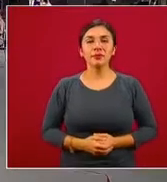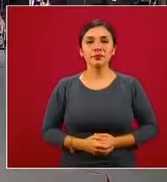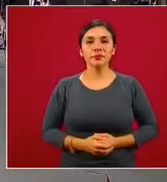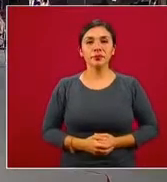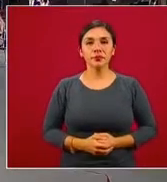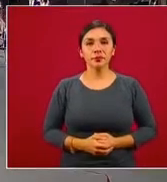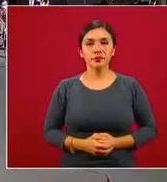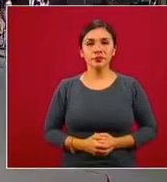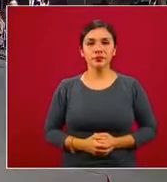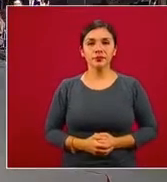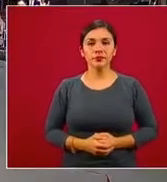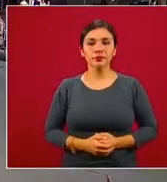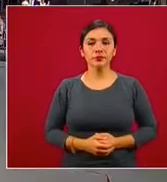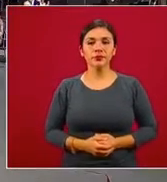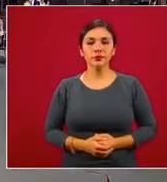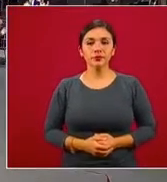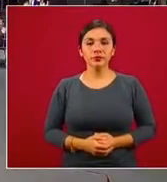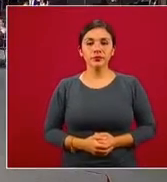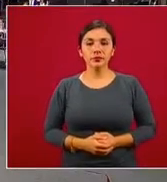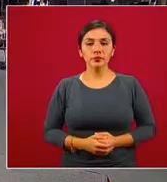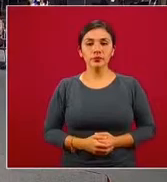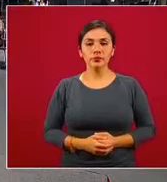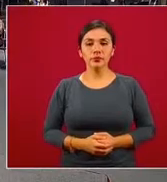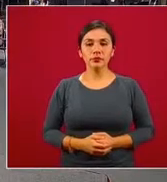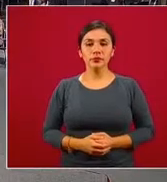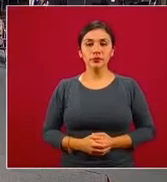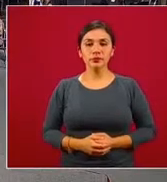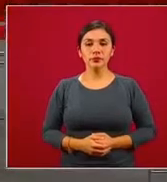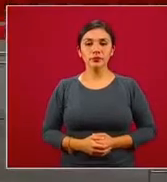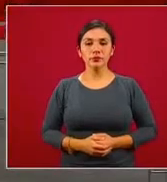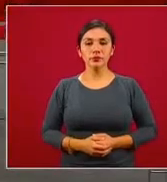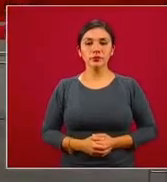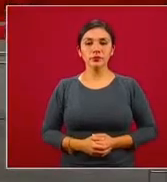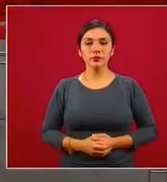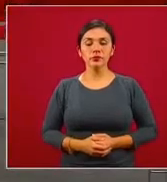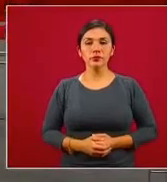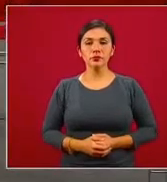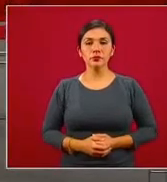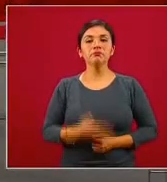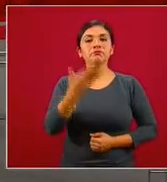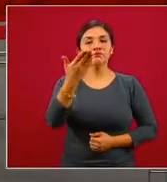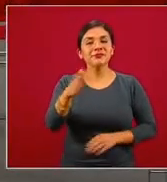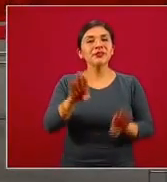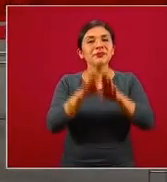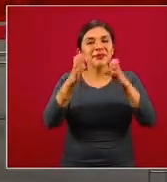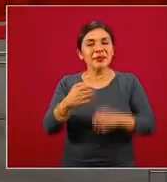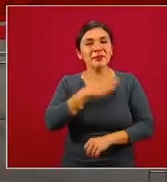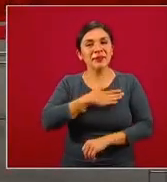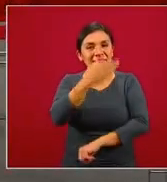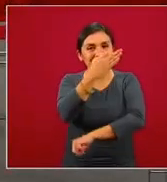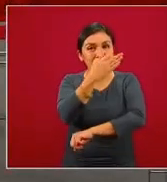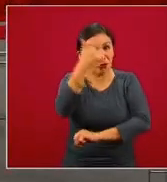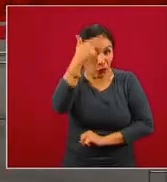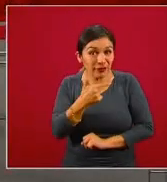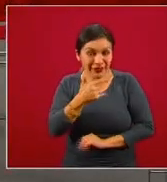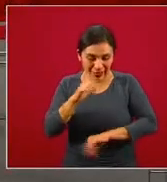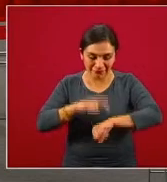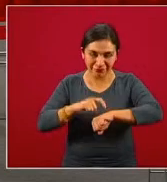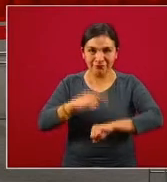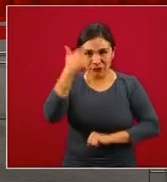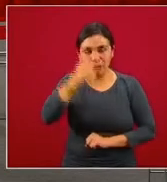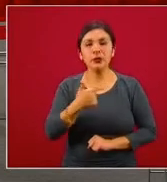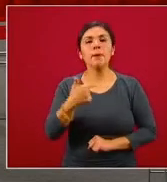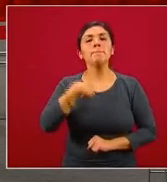in 17 days from now, and we will abide by the stoplights rules. And